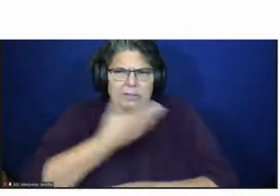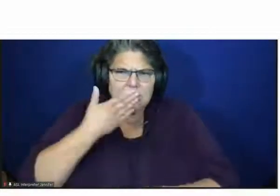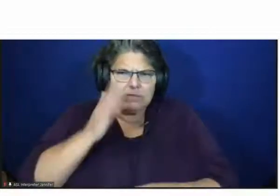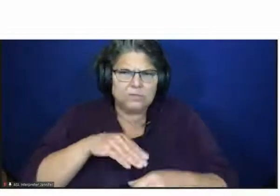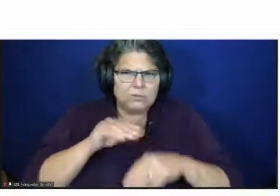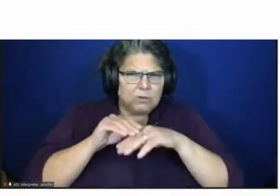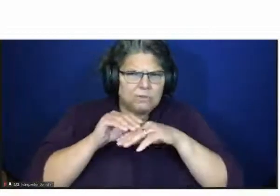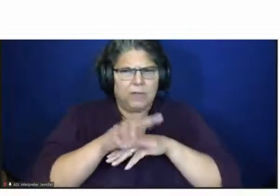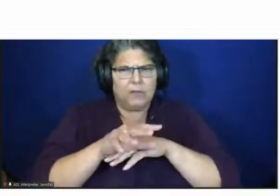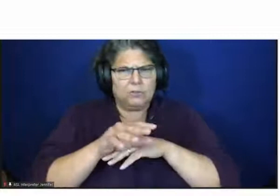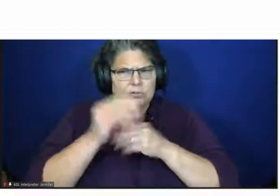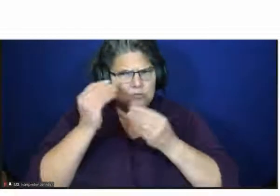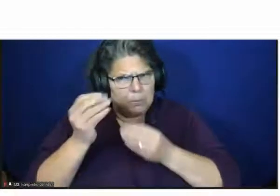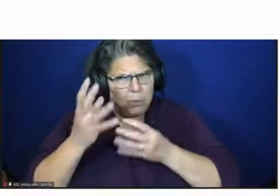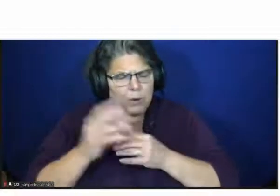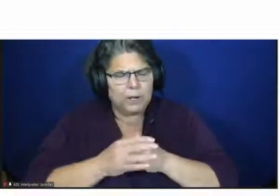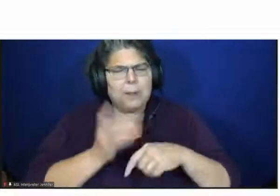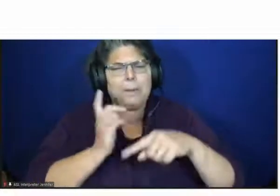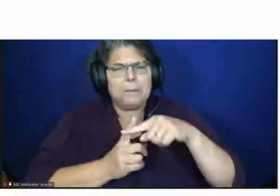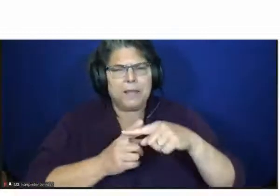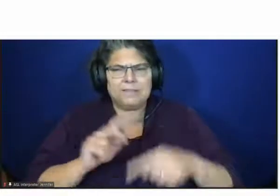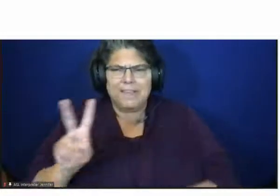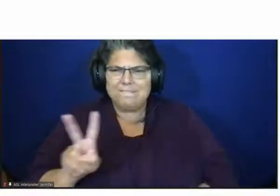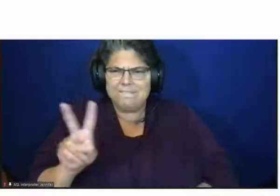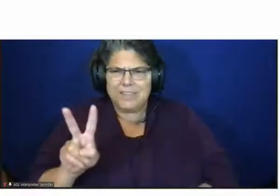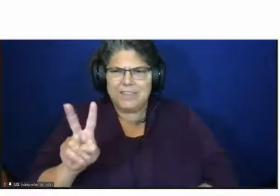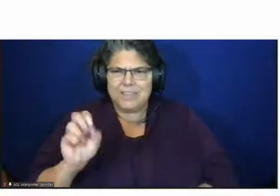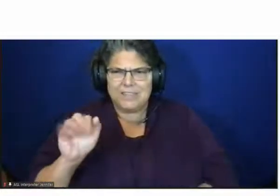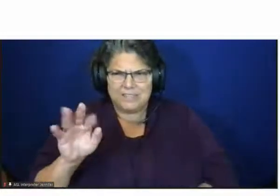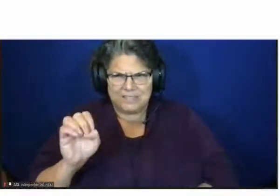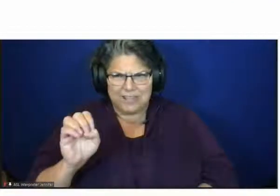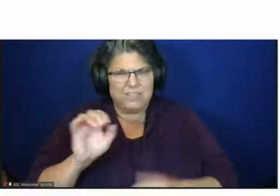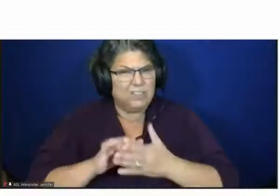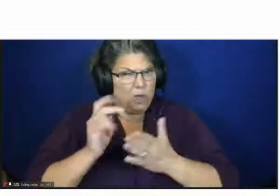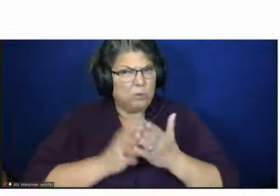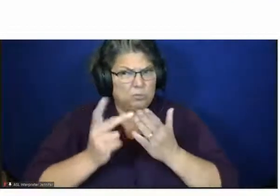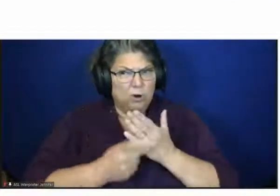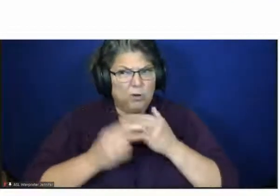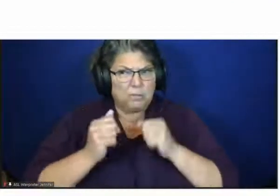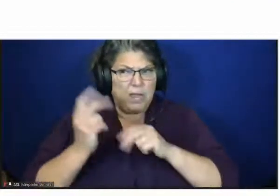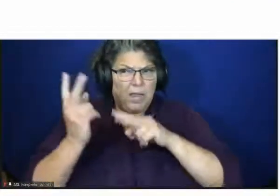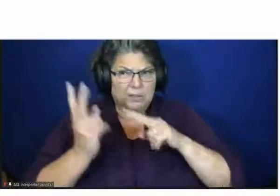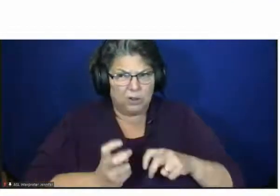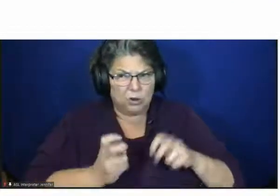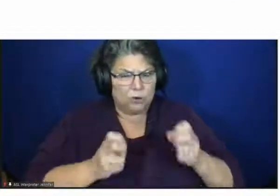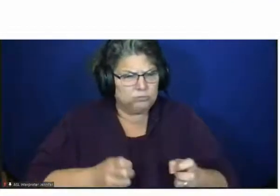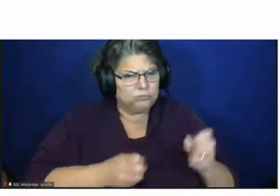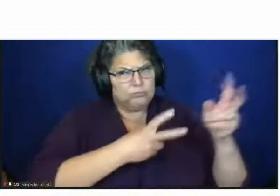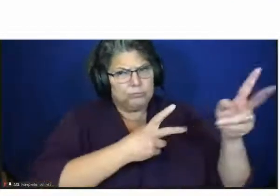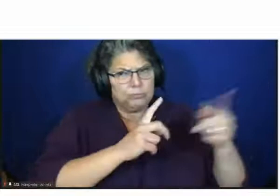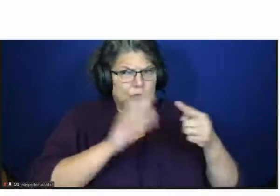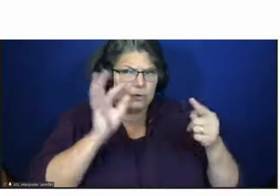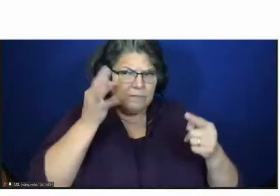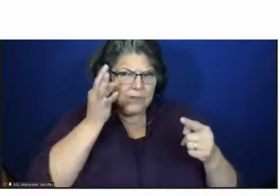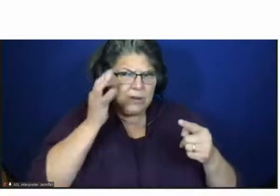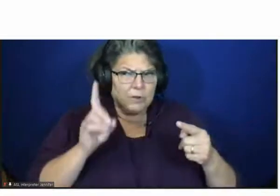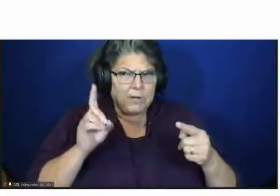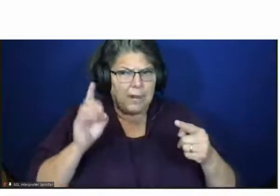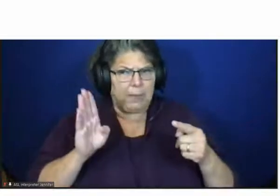and also VSafe, which is really a downloadable program that goes into the federal database and is looked